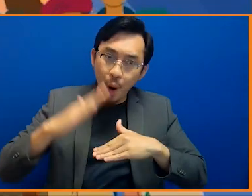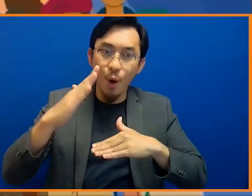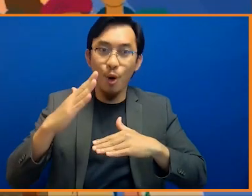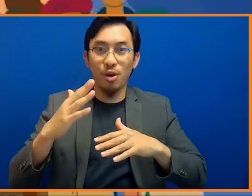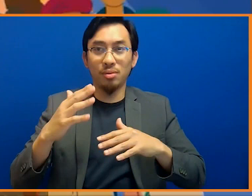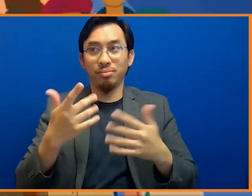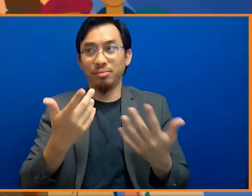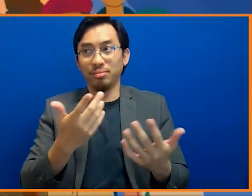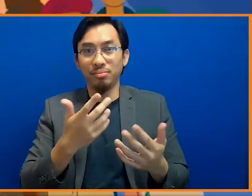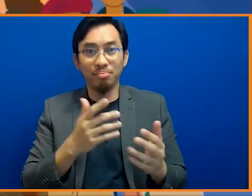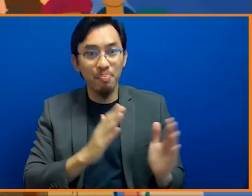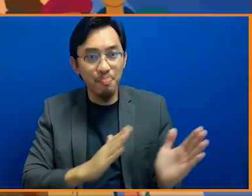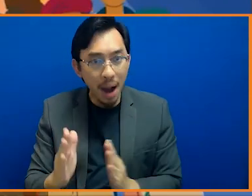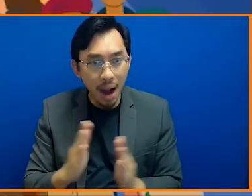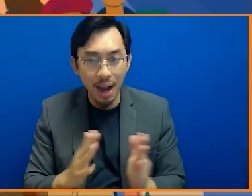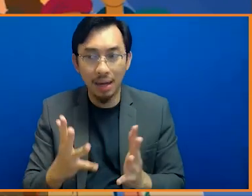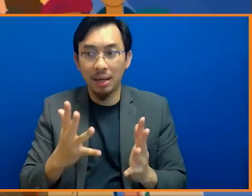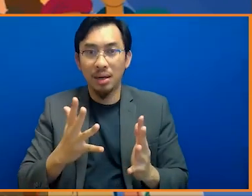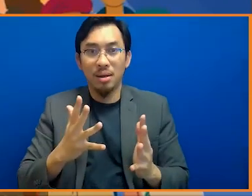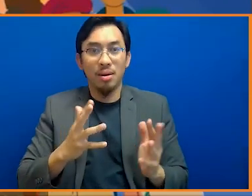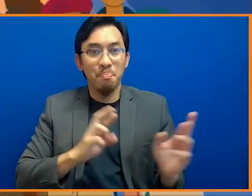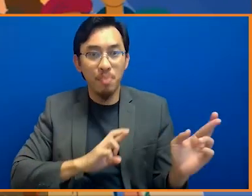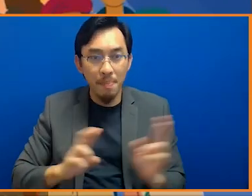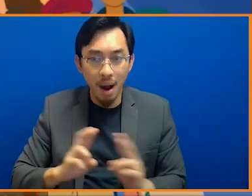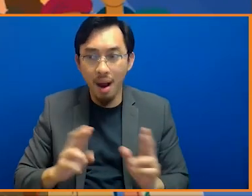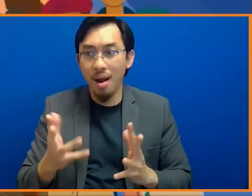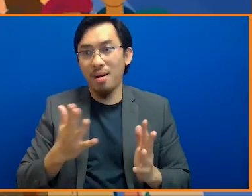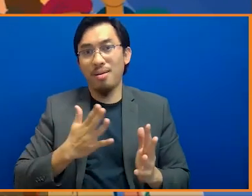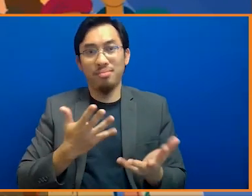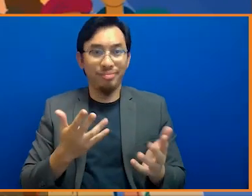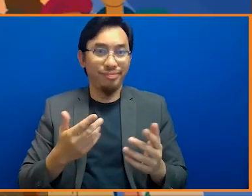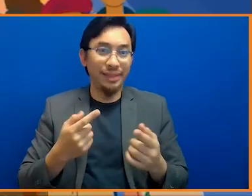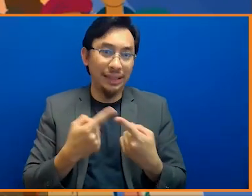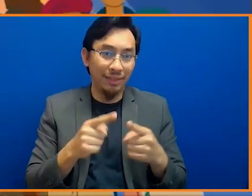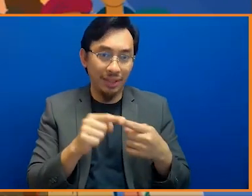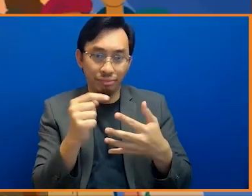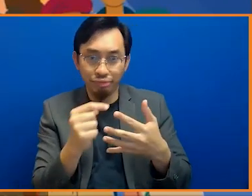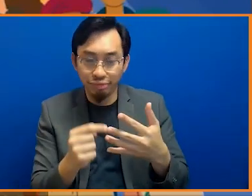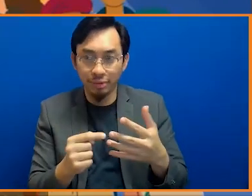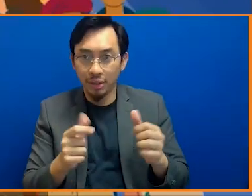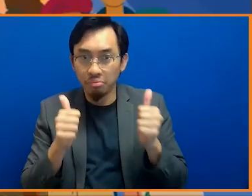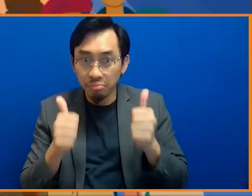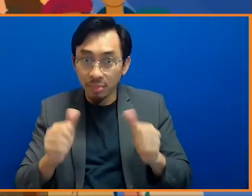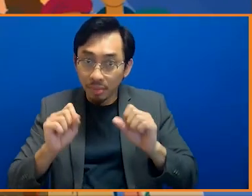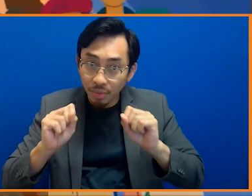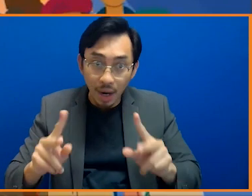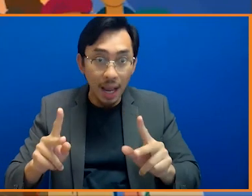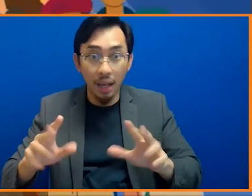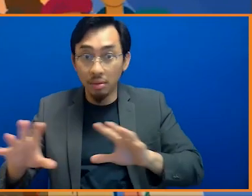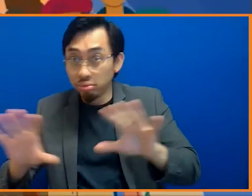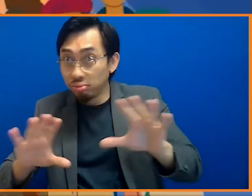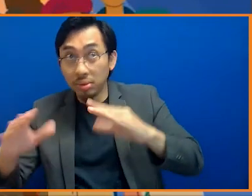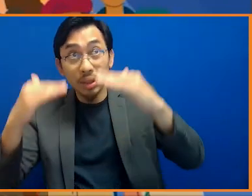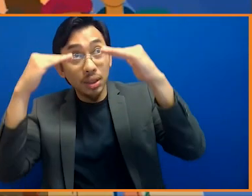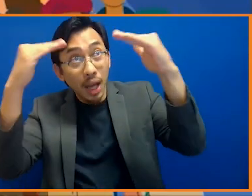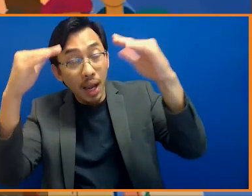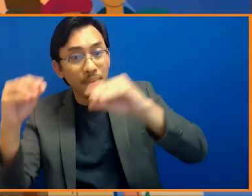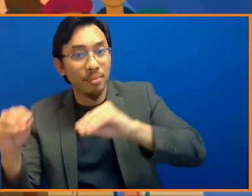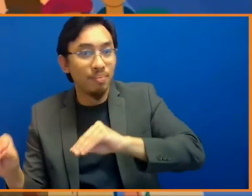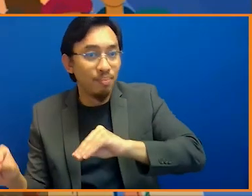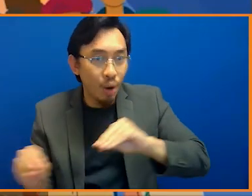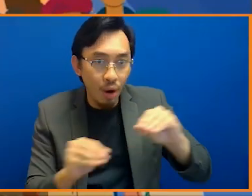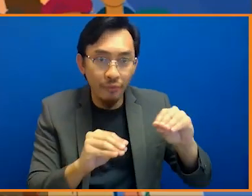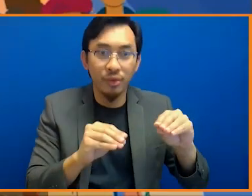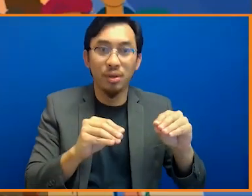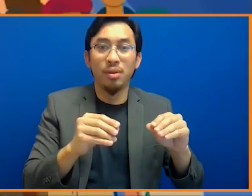evacuate yourself, or to identify a safer place to seek shelters and everything.